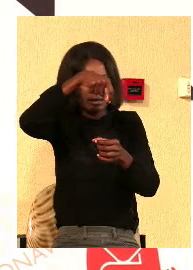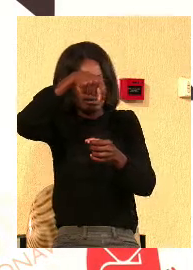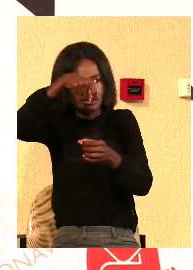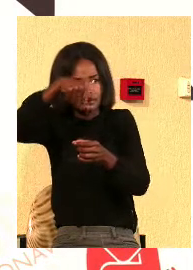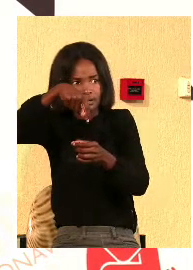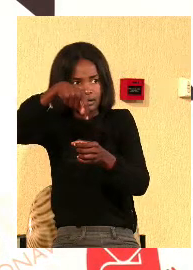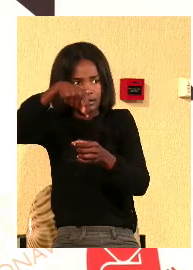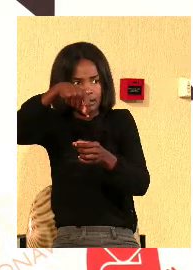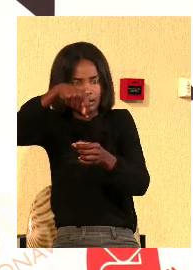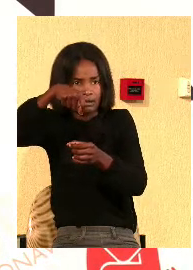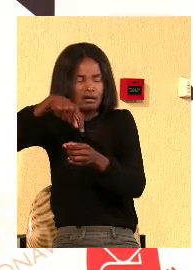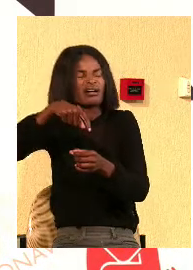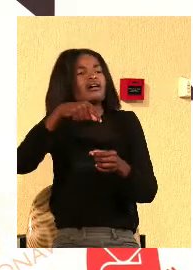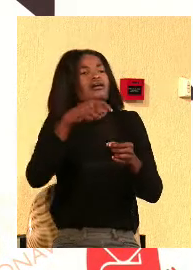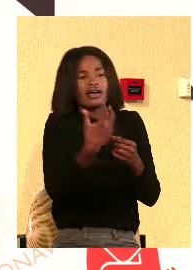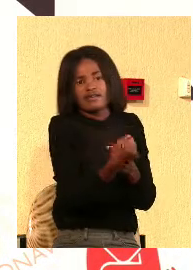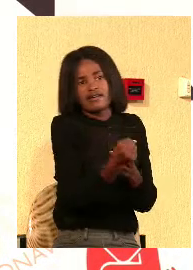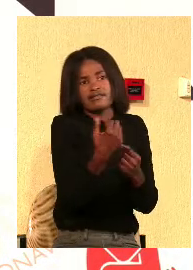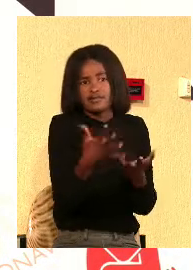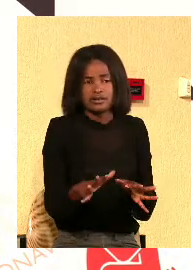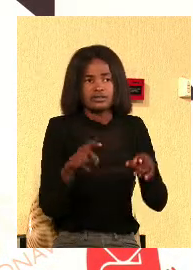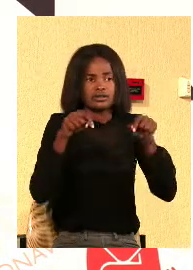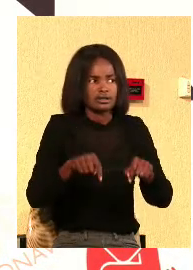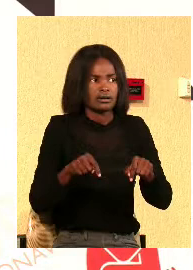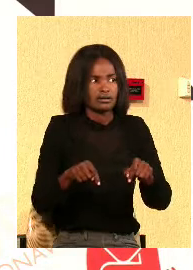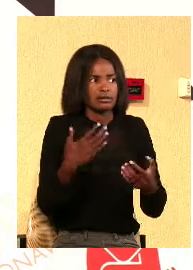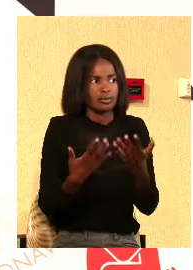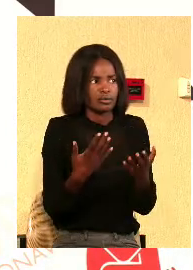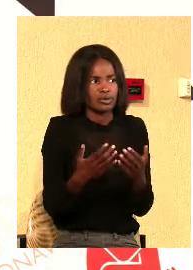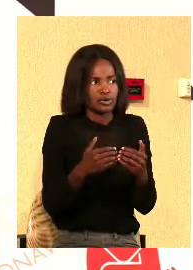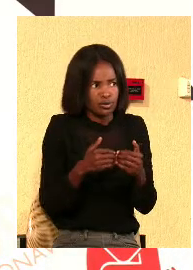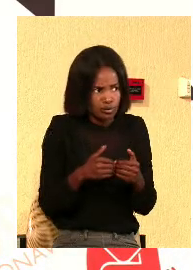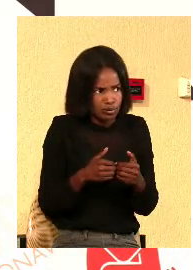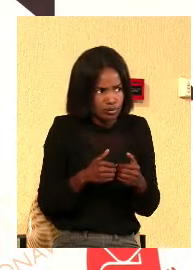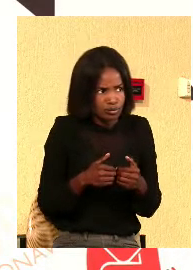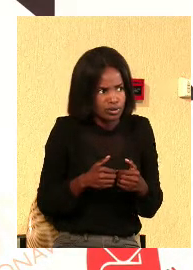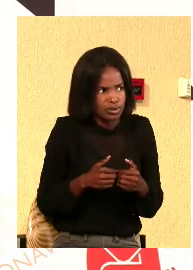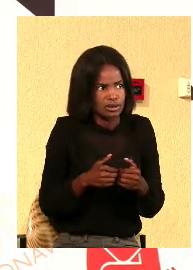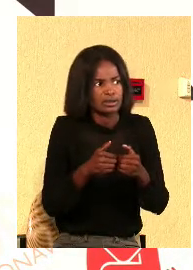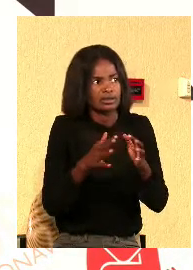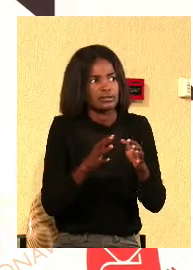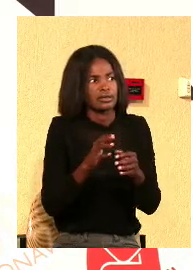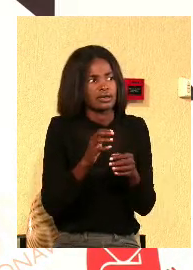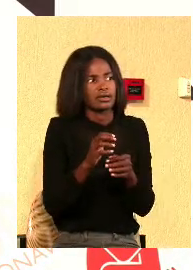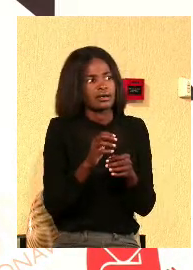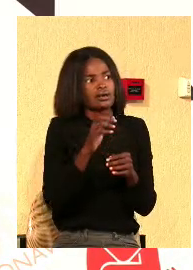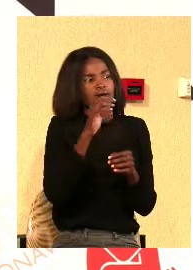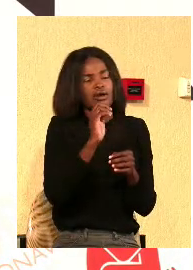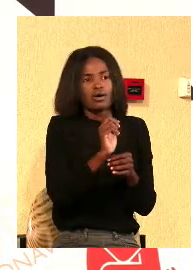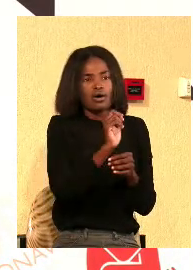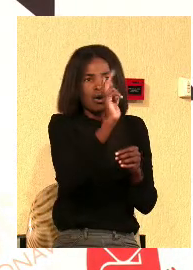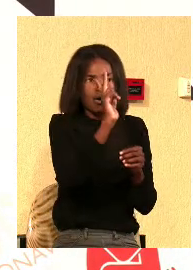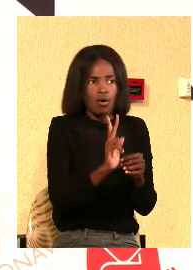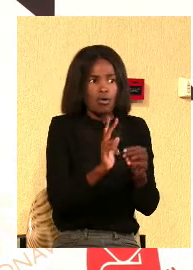it's a matter of commissioning that particular instrument, training the particular scientist on